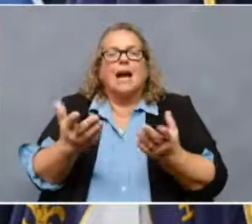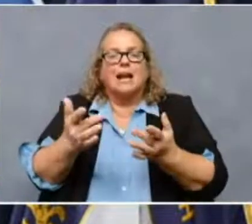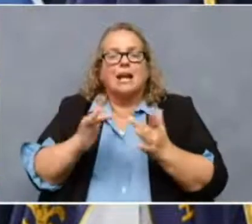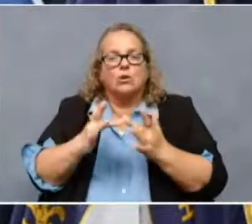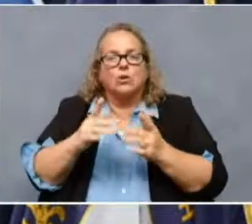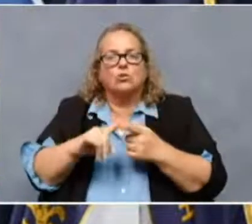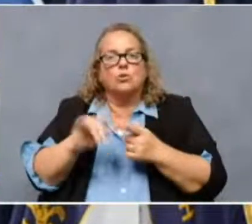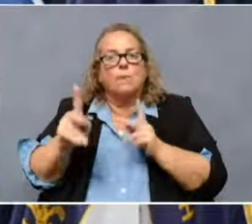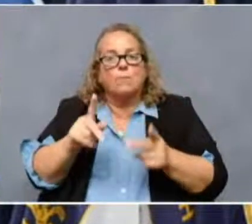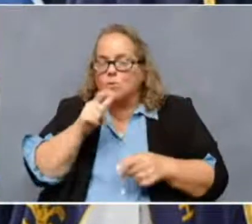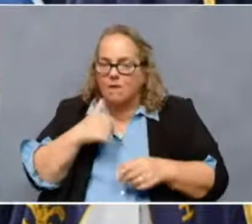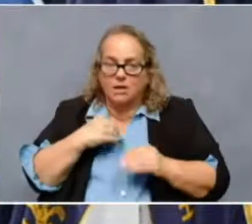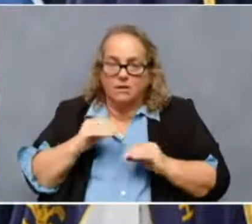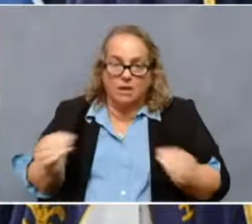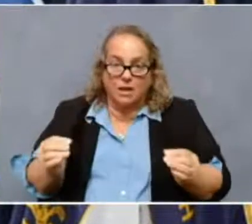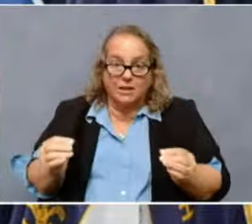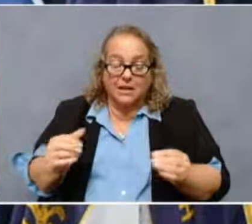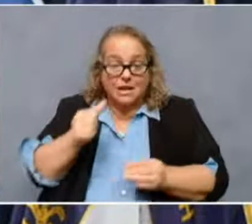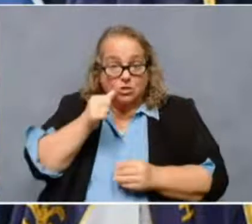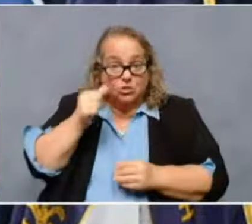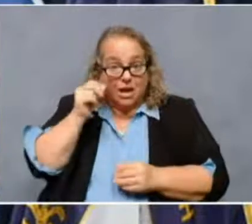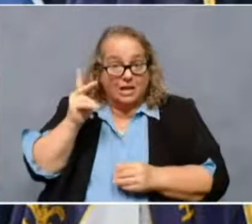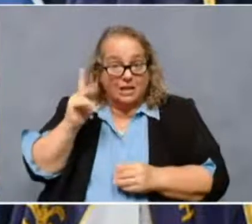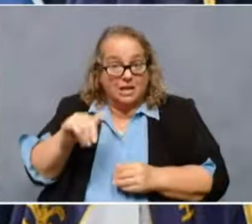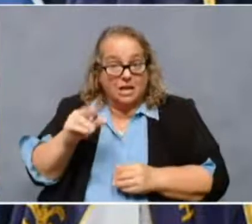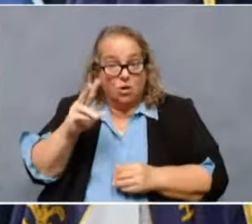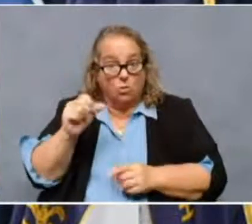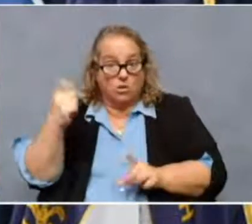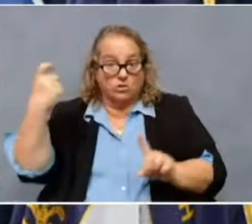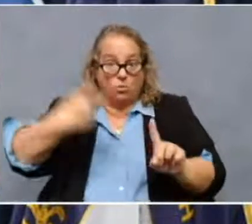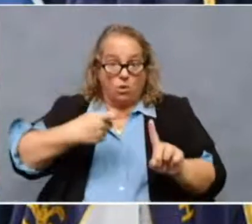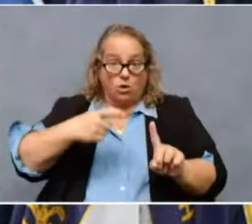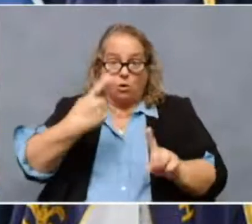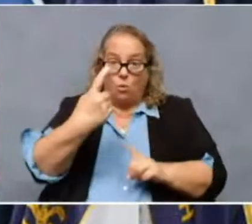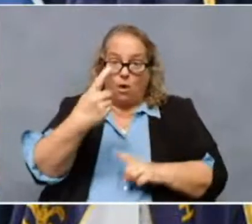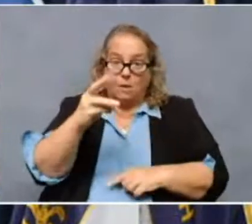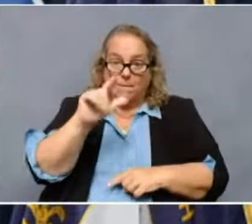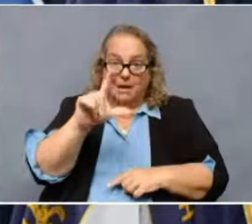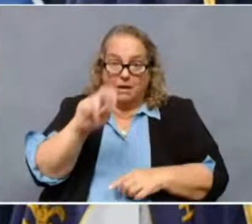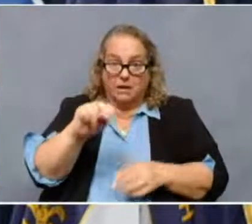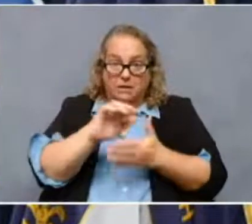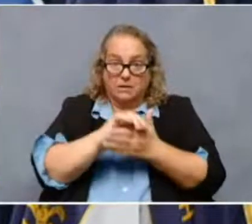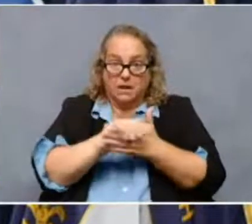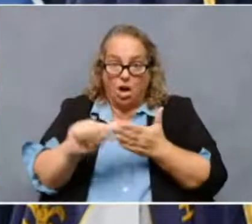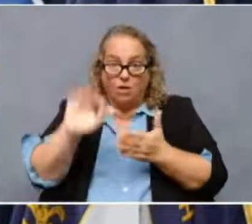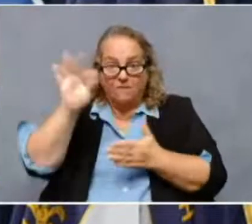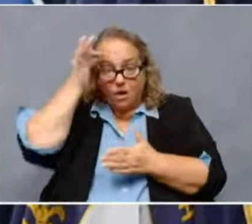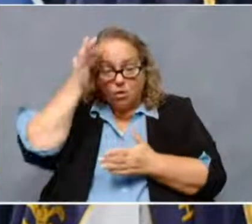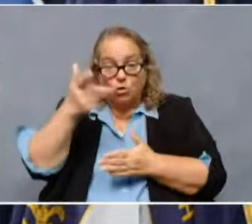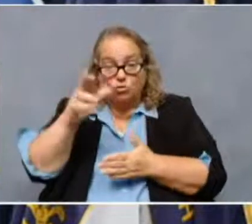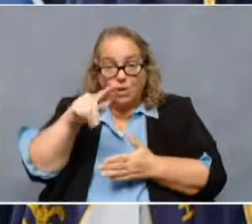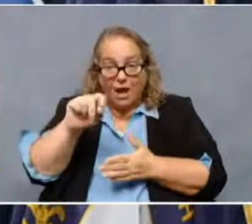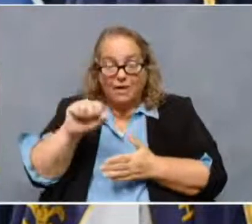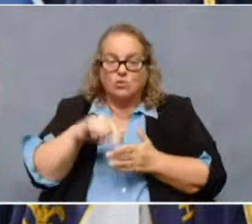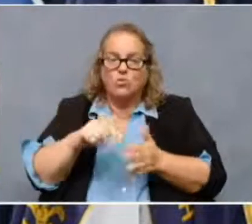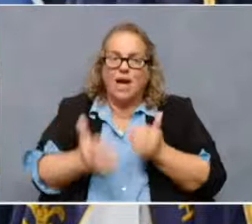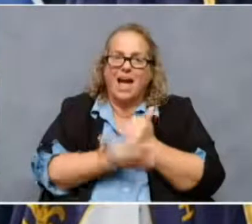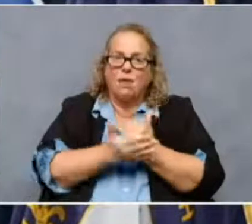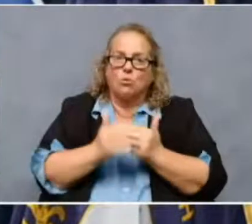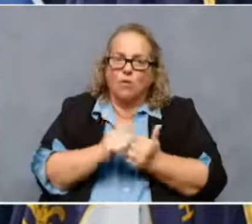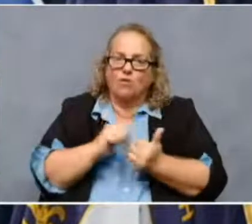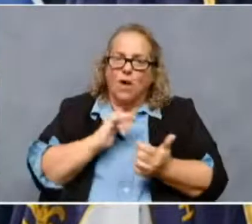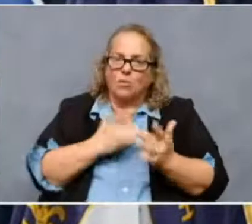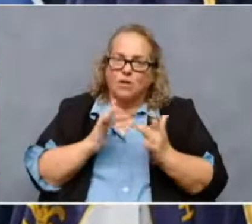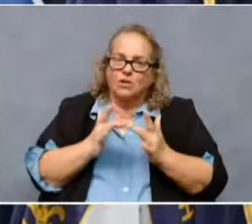Kentucky was awarded a $1 million federal grant to help with our broadband efforts. This competitive grant was open to all